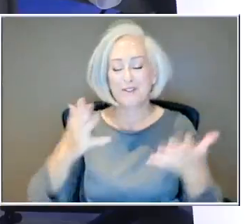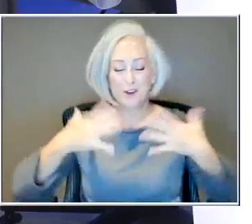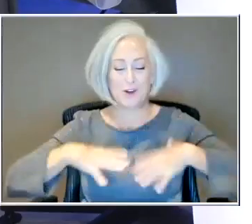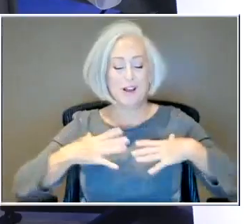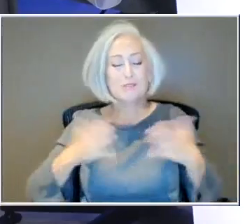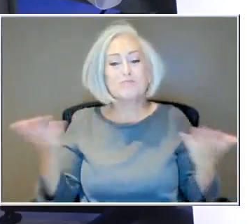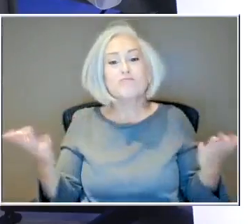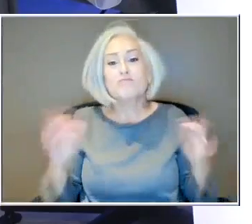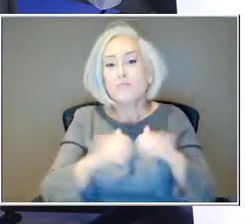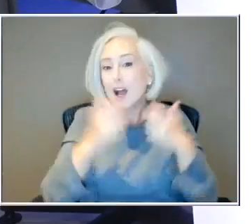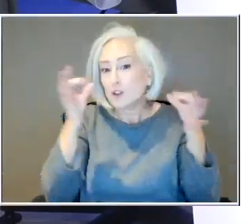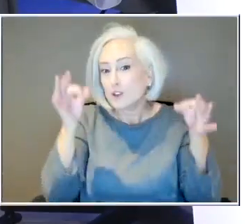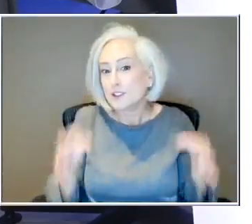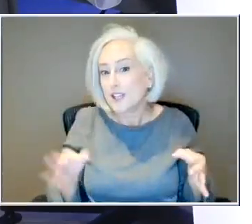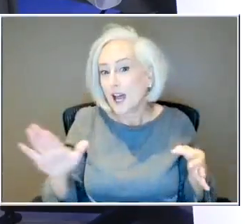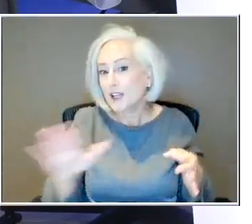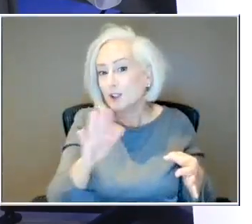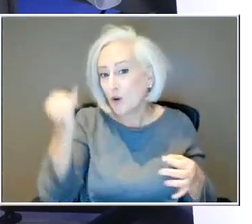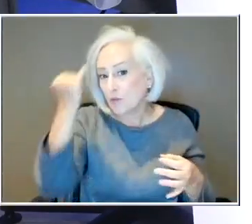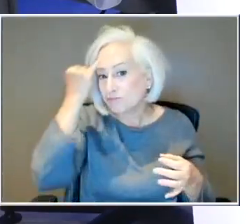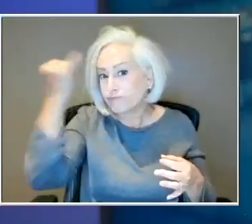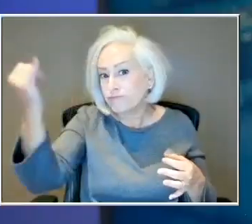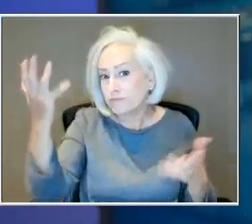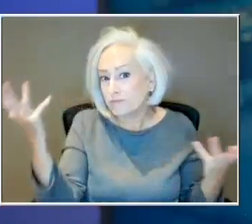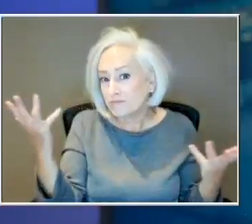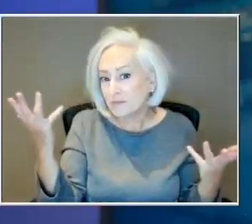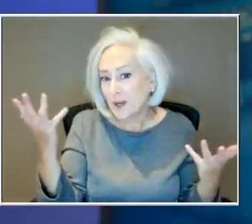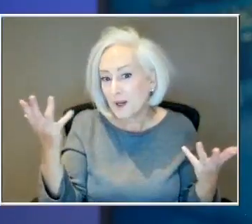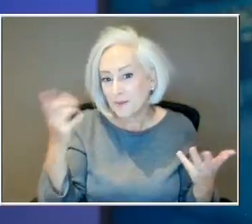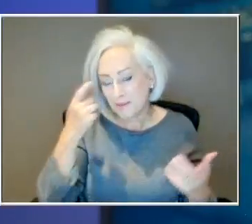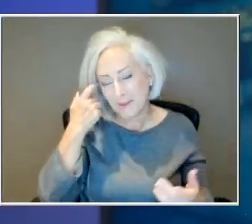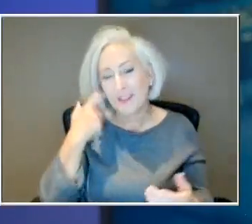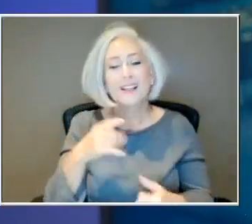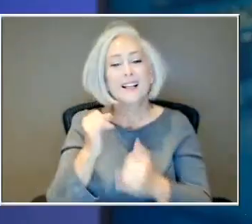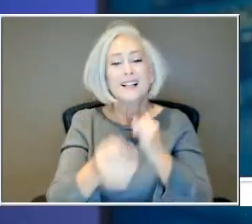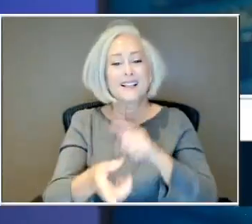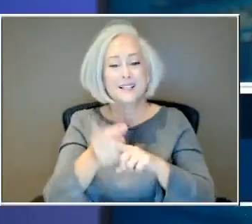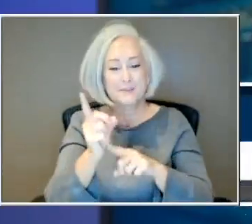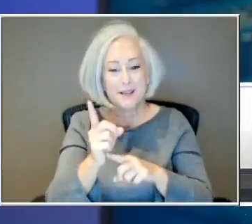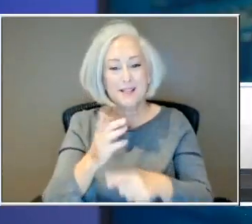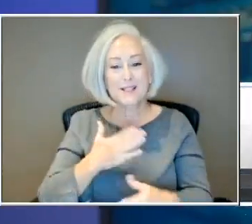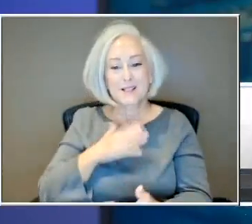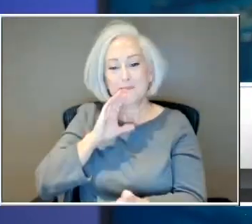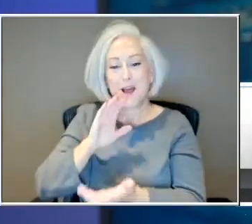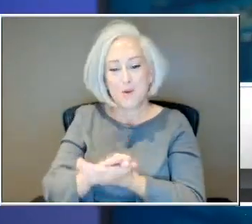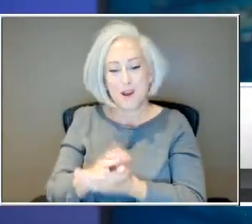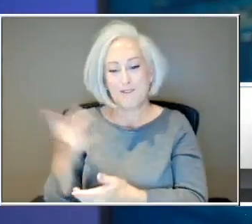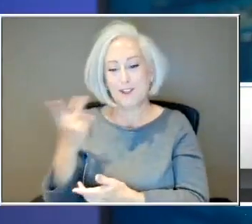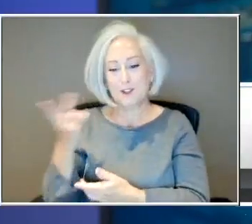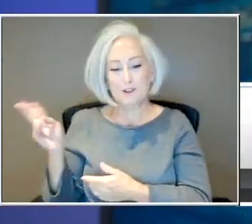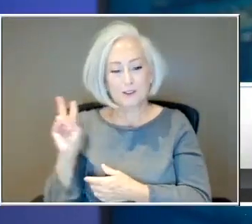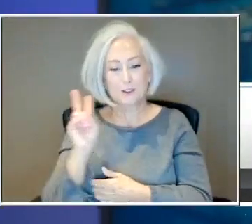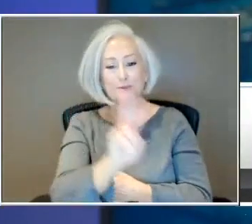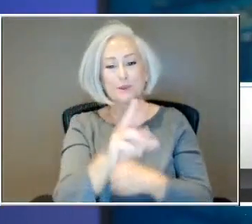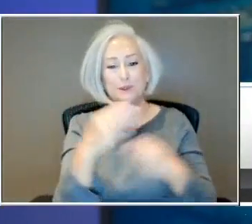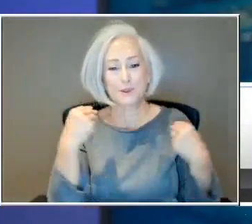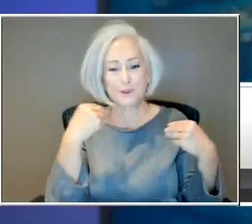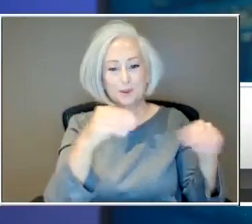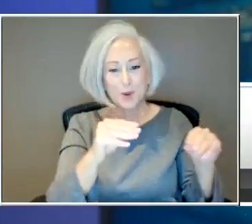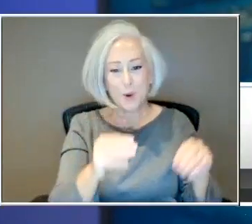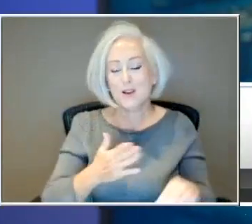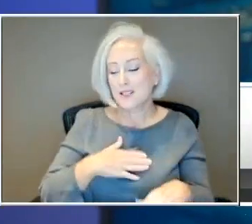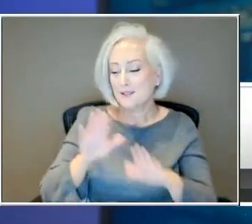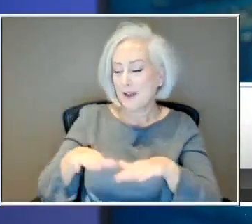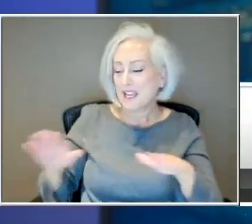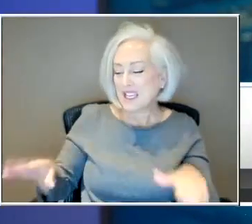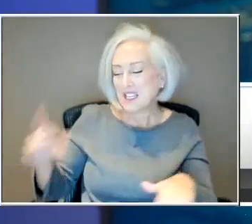way? Well, it was spur of the moment. My wife and I went, and my kids had probably a little bit of thought process of what I should and shouldn't be.